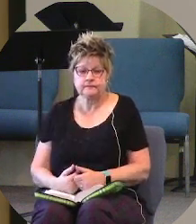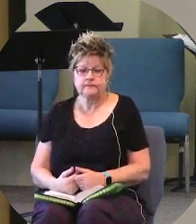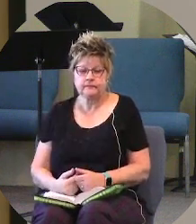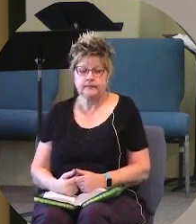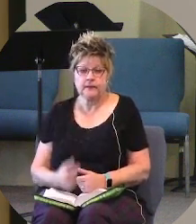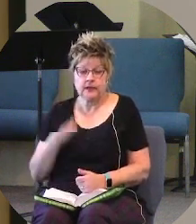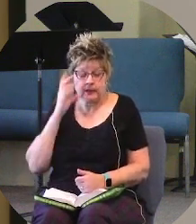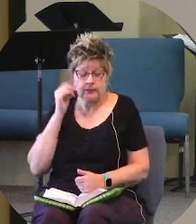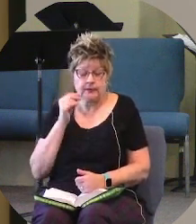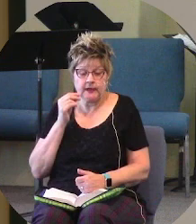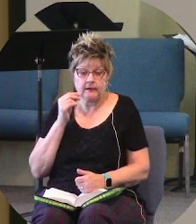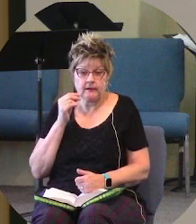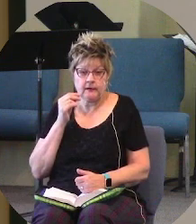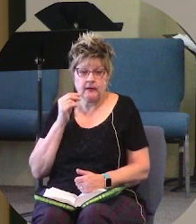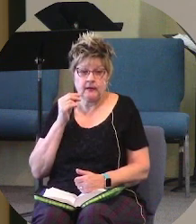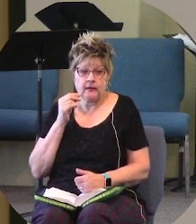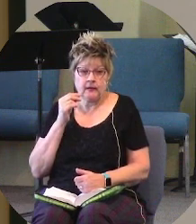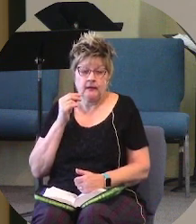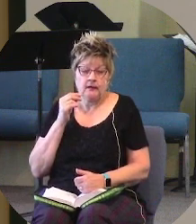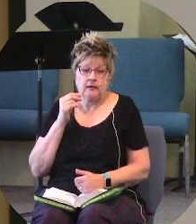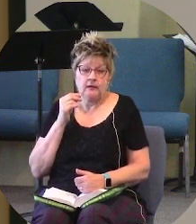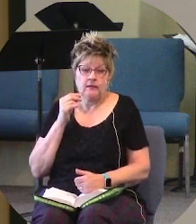that you think are off limits?